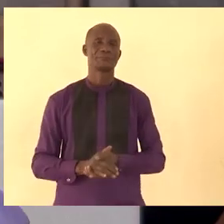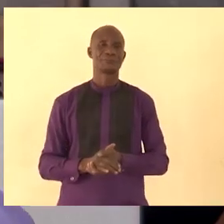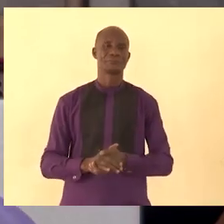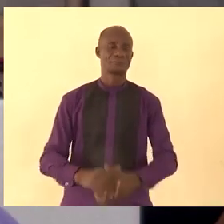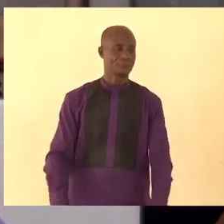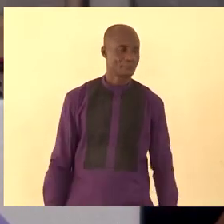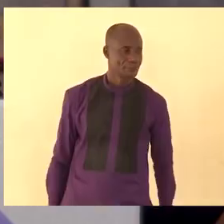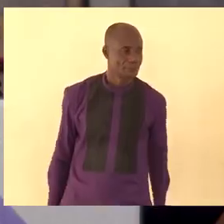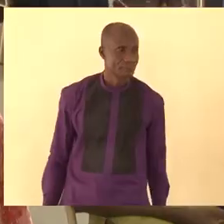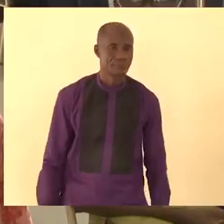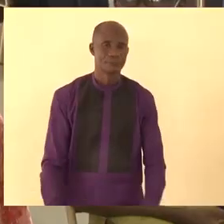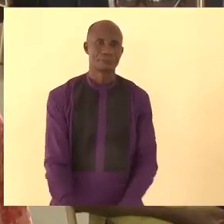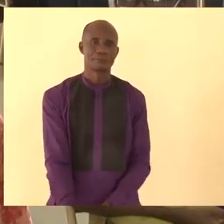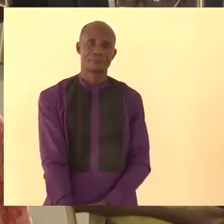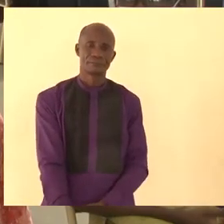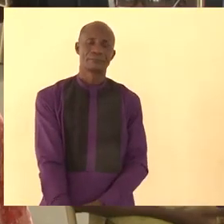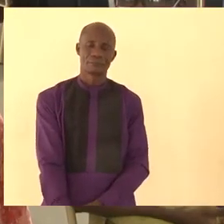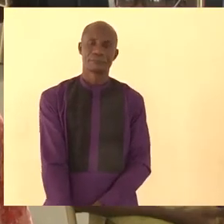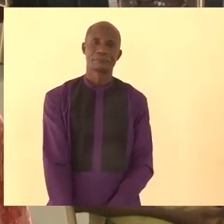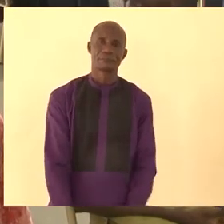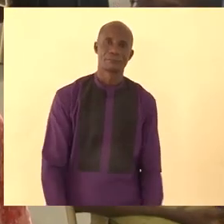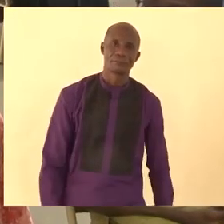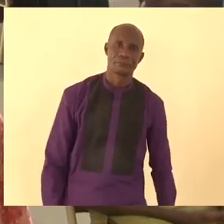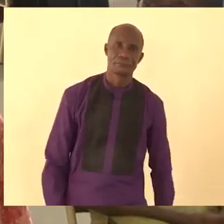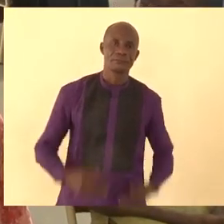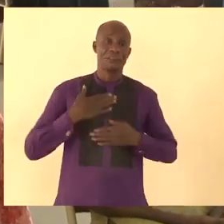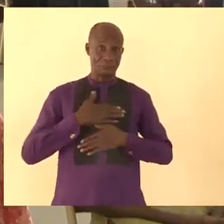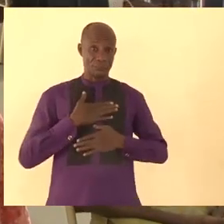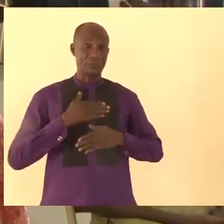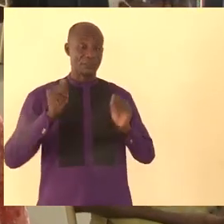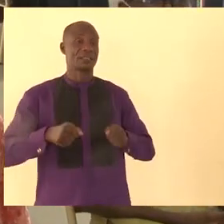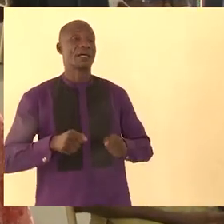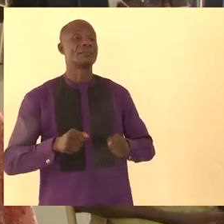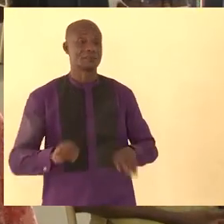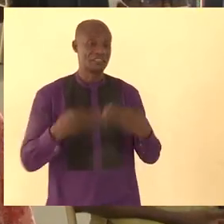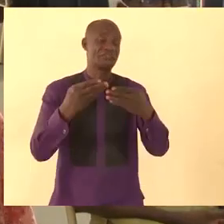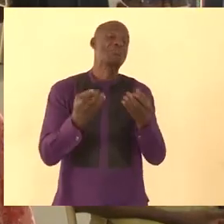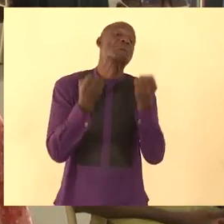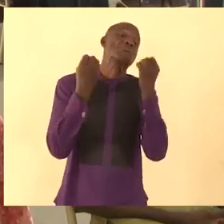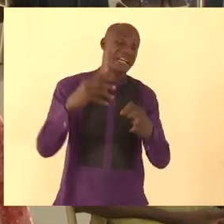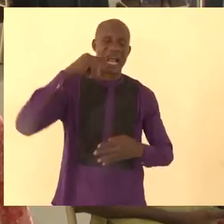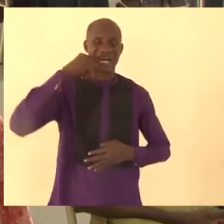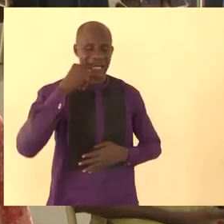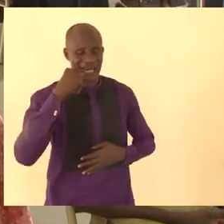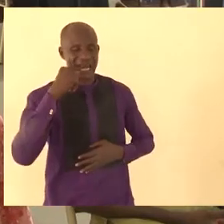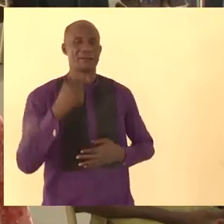neighbor? Happiness does not leave any regret. Pleasure can leave many regrets. Let me tell